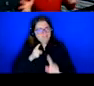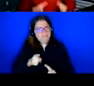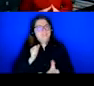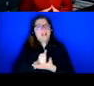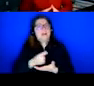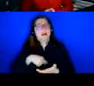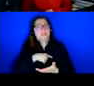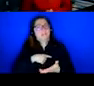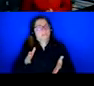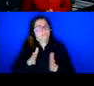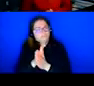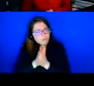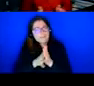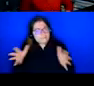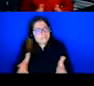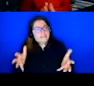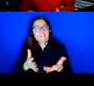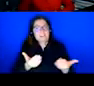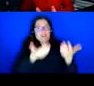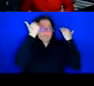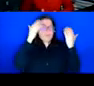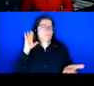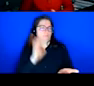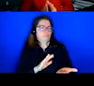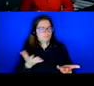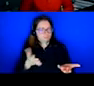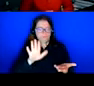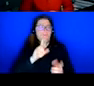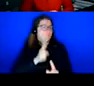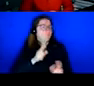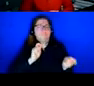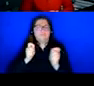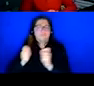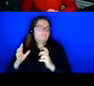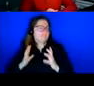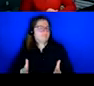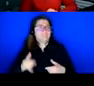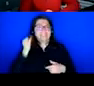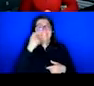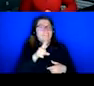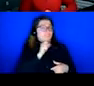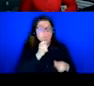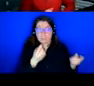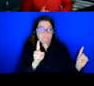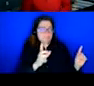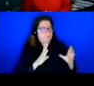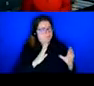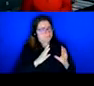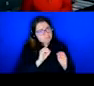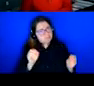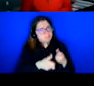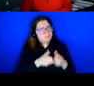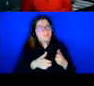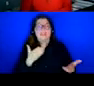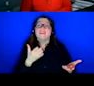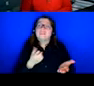kind of more tangible and working on that. So you can change your goals. It's okay to not accomplish them. It's always good to reflect, like, why didn't